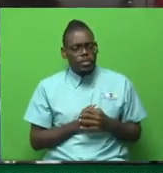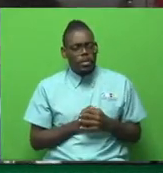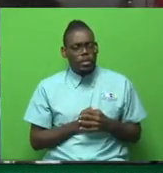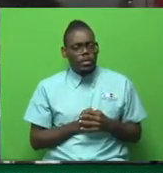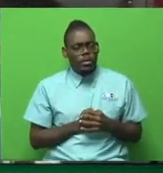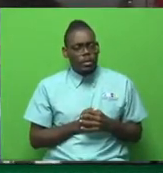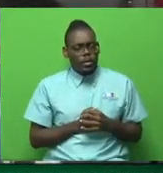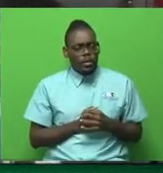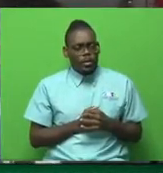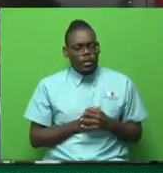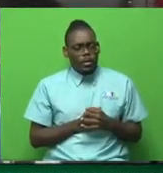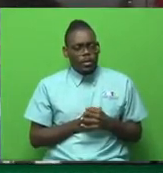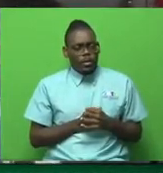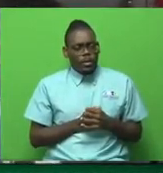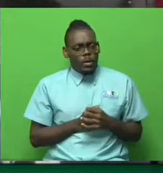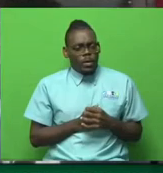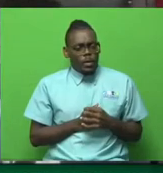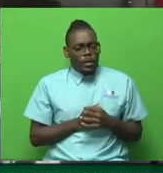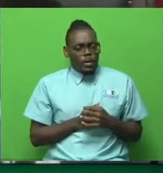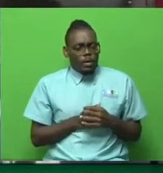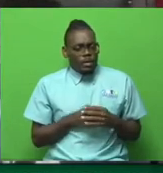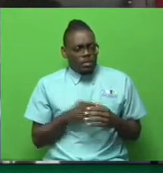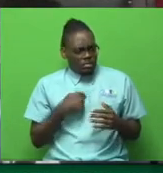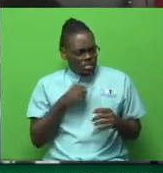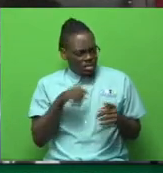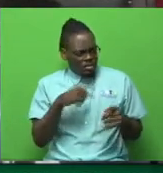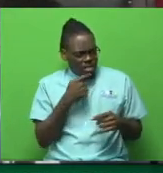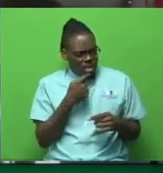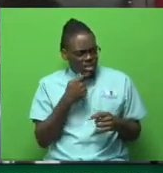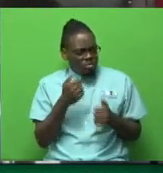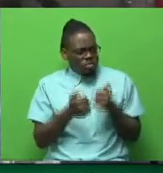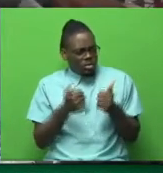could you point to this stand in order referring to